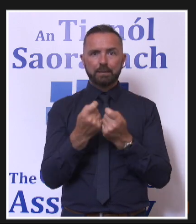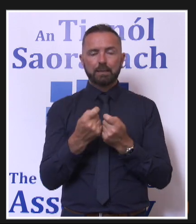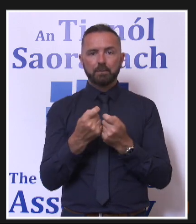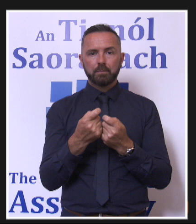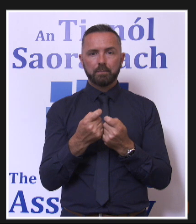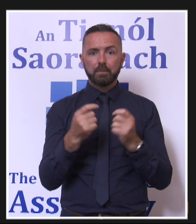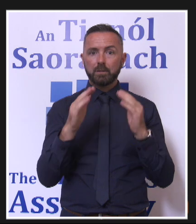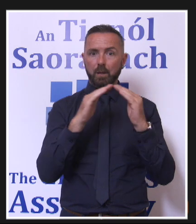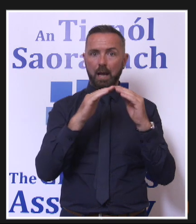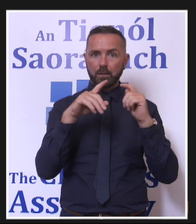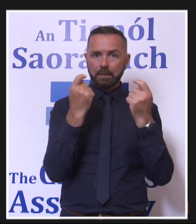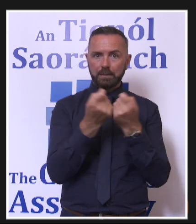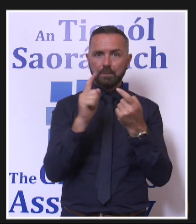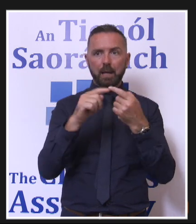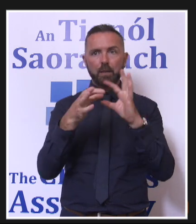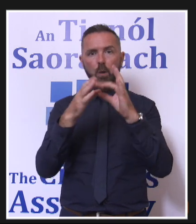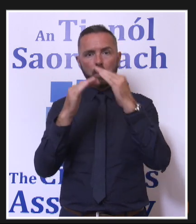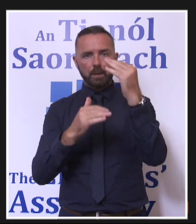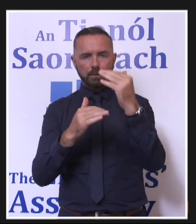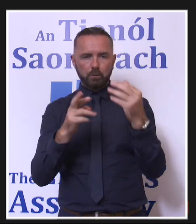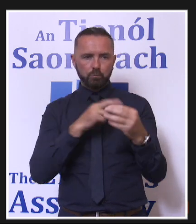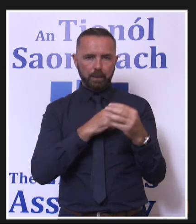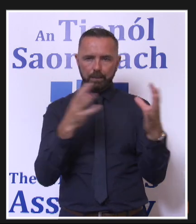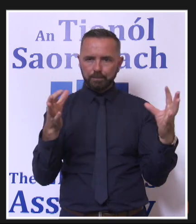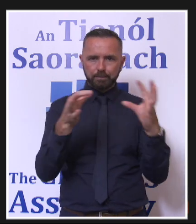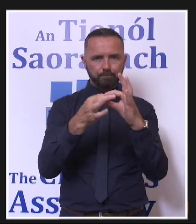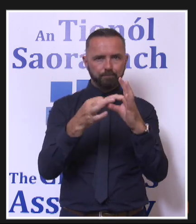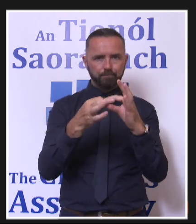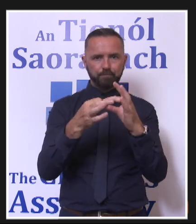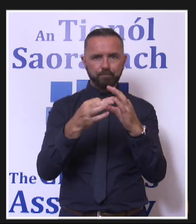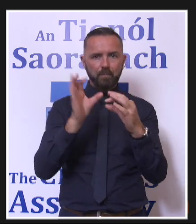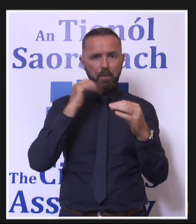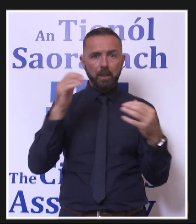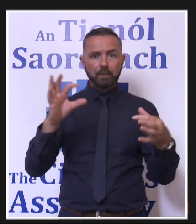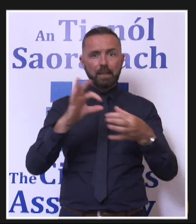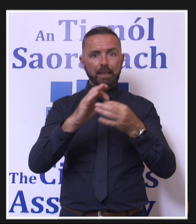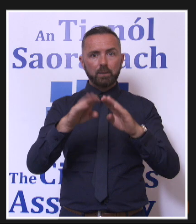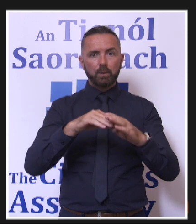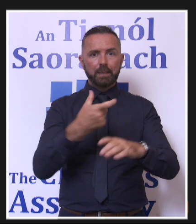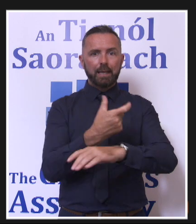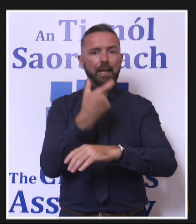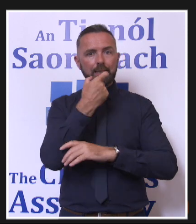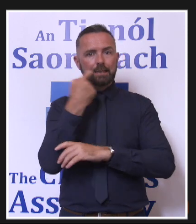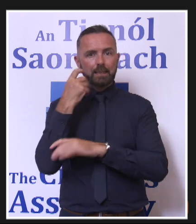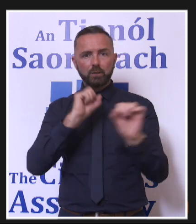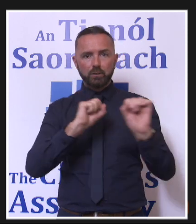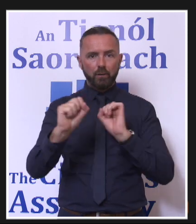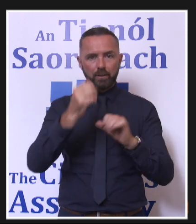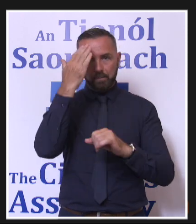issue. It kind of goes across addiction services, mental health services, and